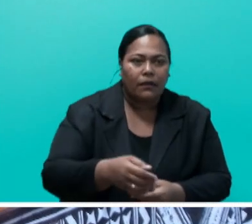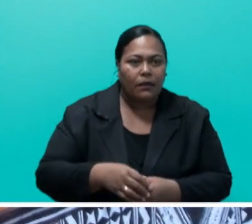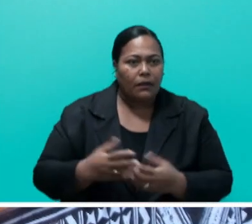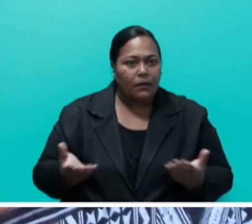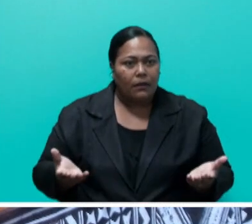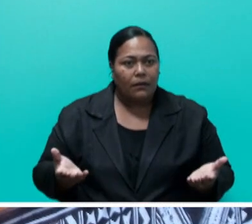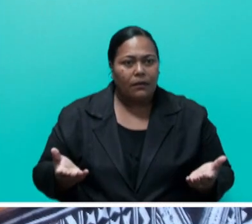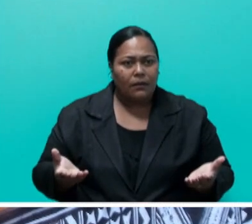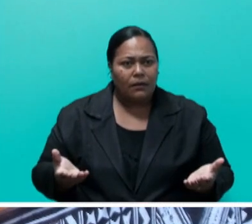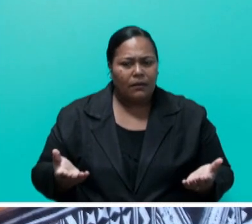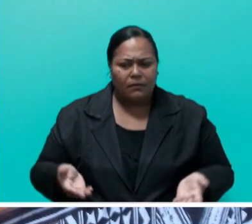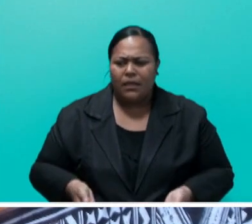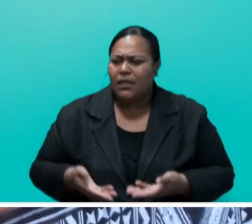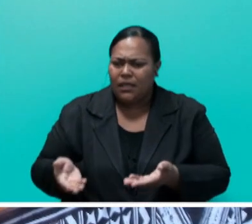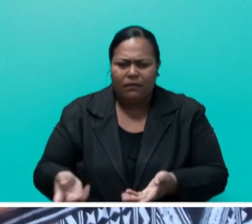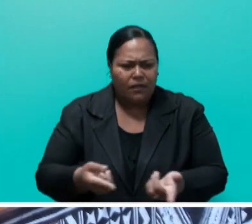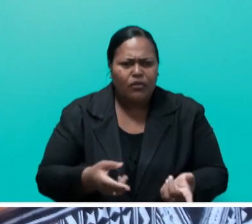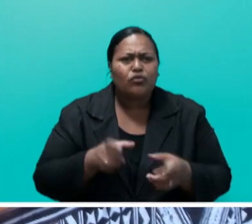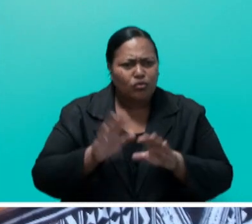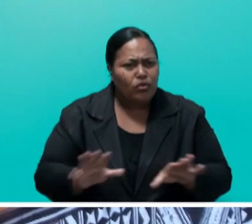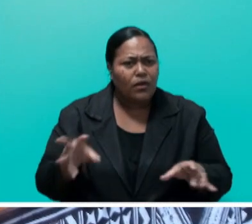around and moving this